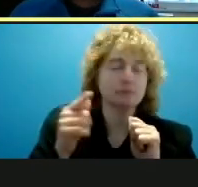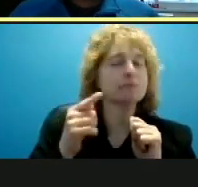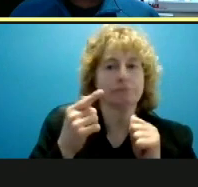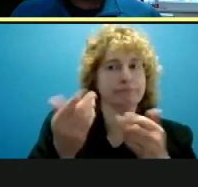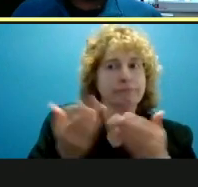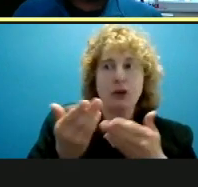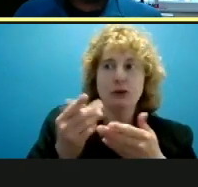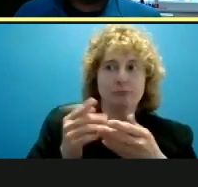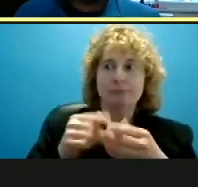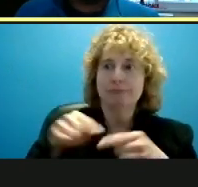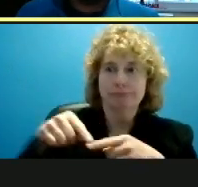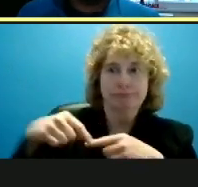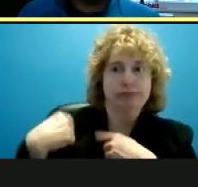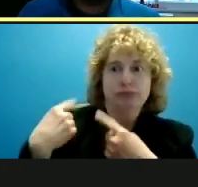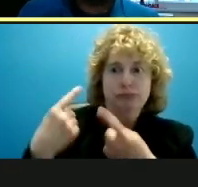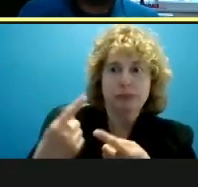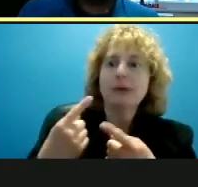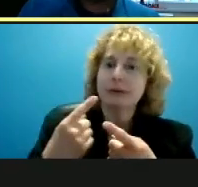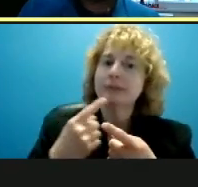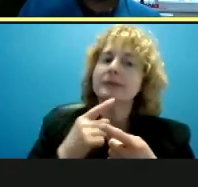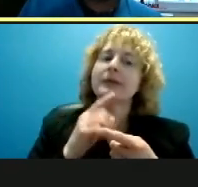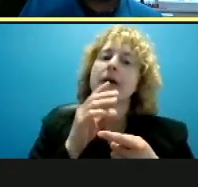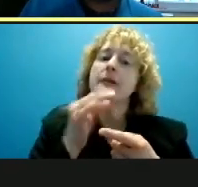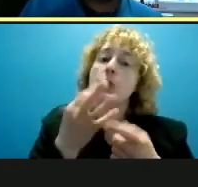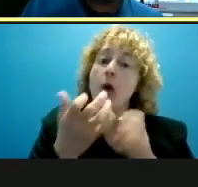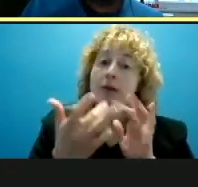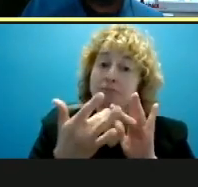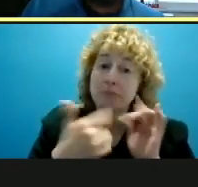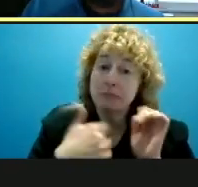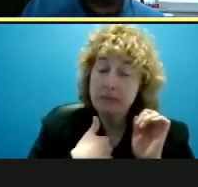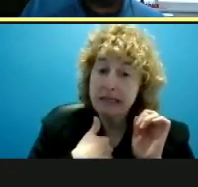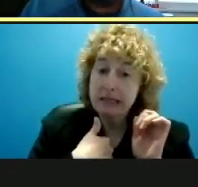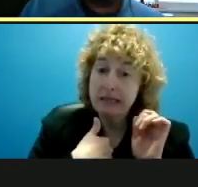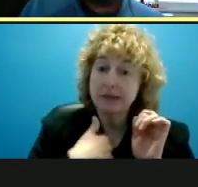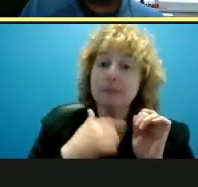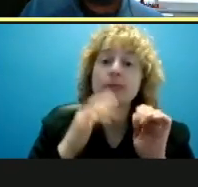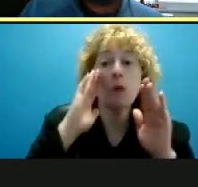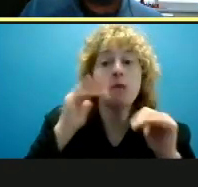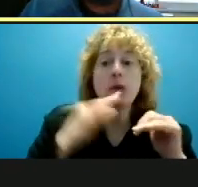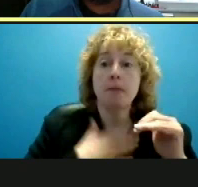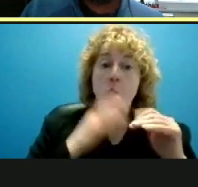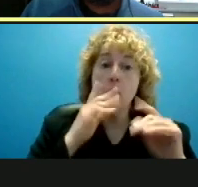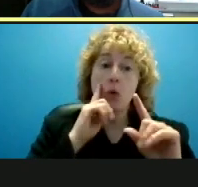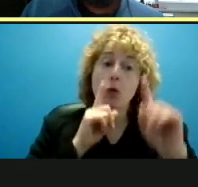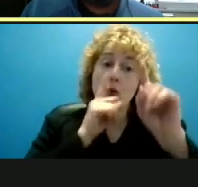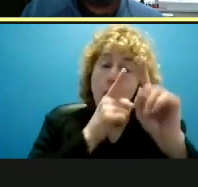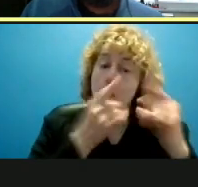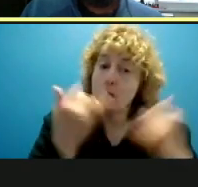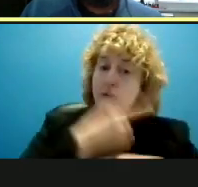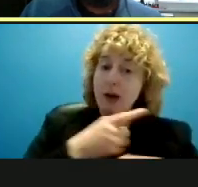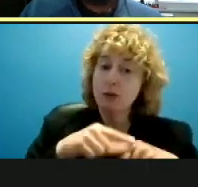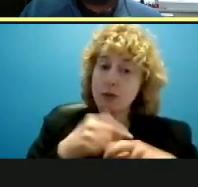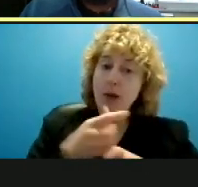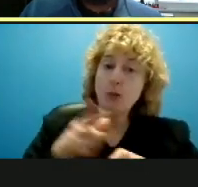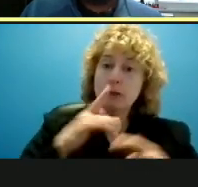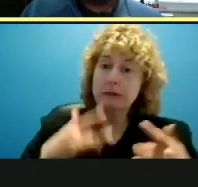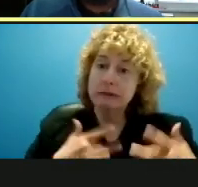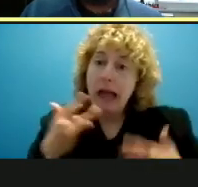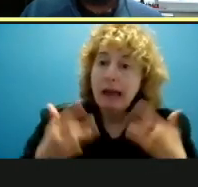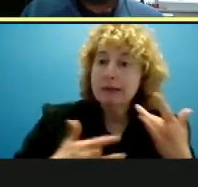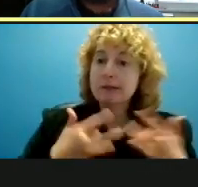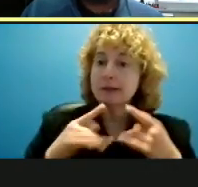So if you ever want to get a hold of me, and hopefully my goal today with this 10 minutes is to get you excited about this and to make